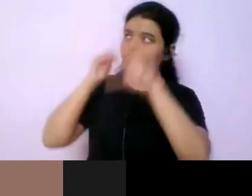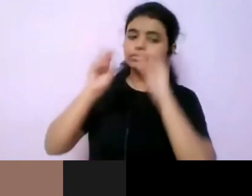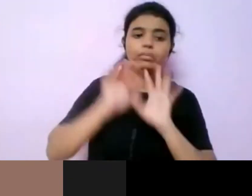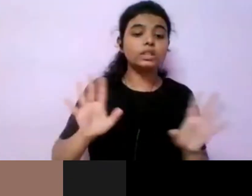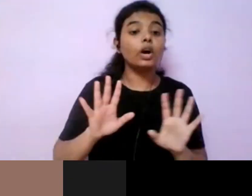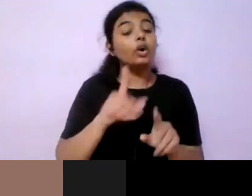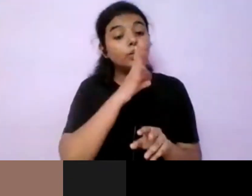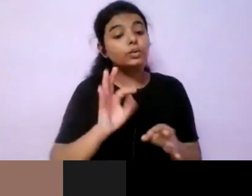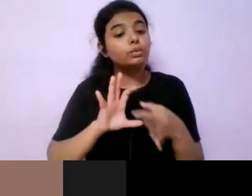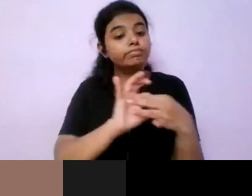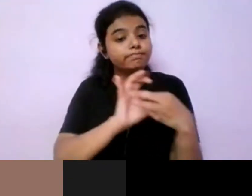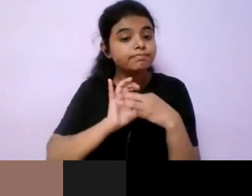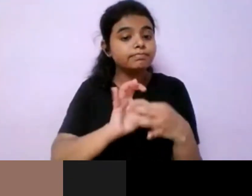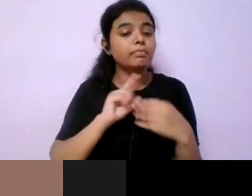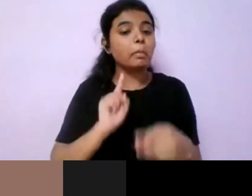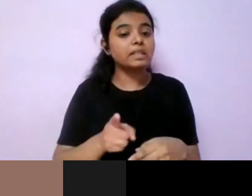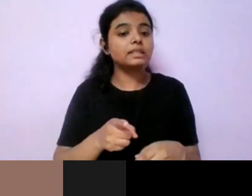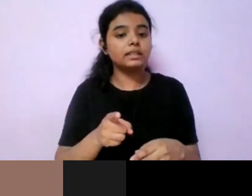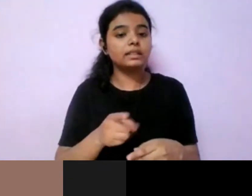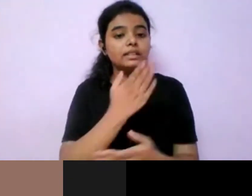with disability as